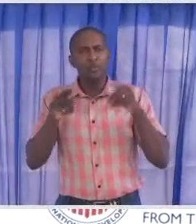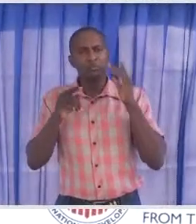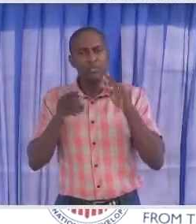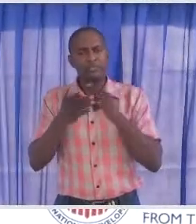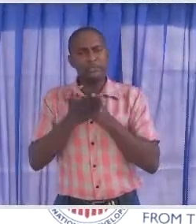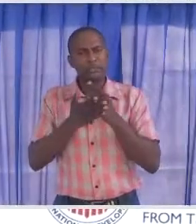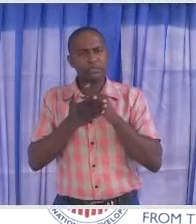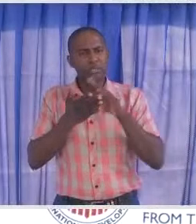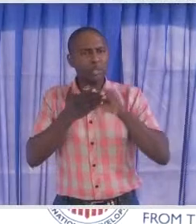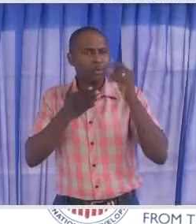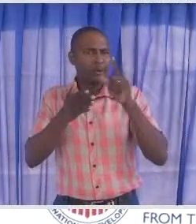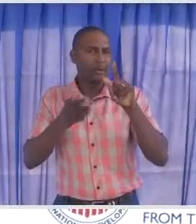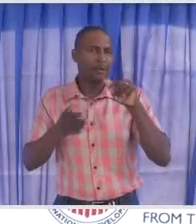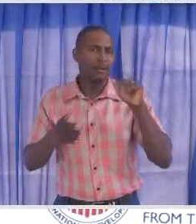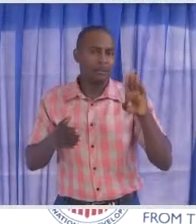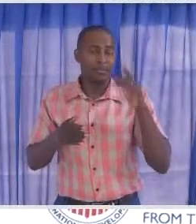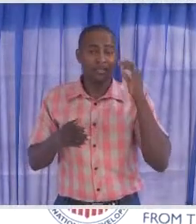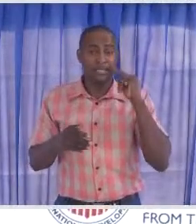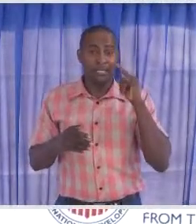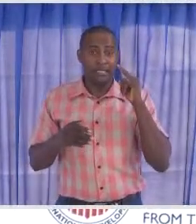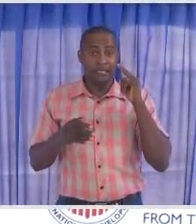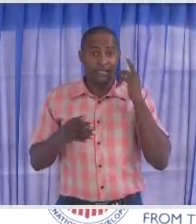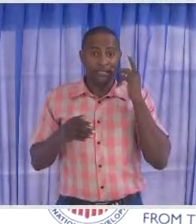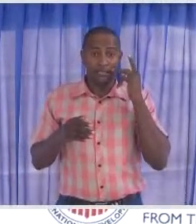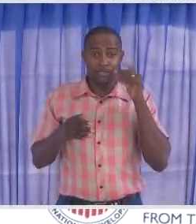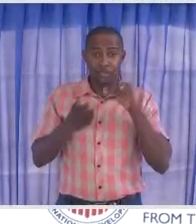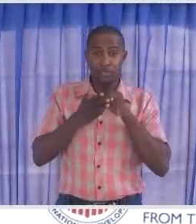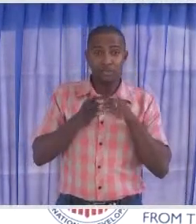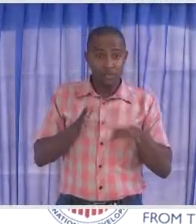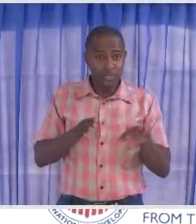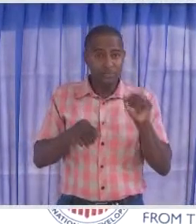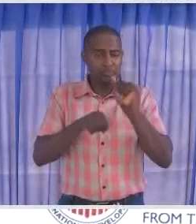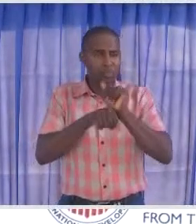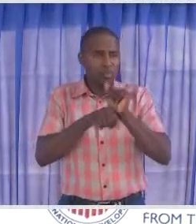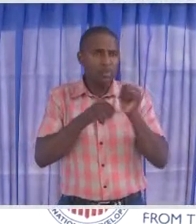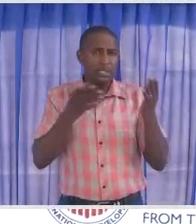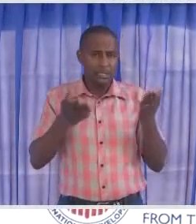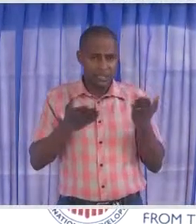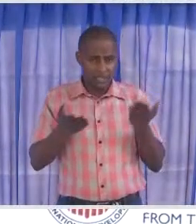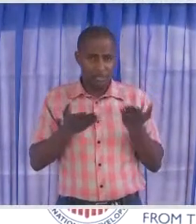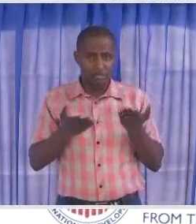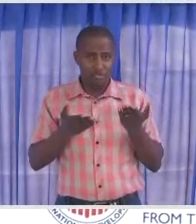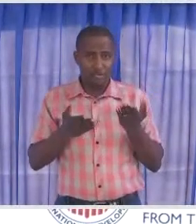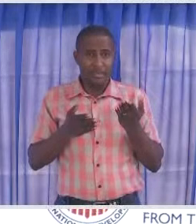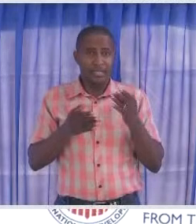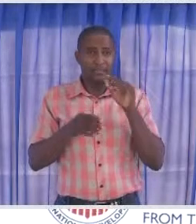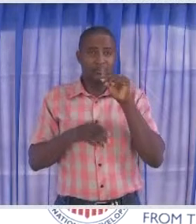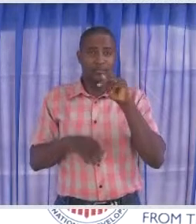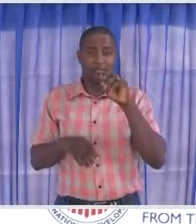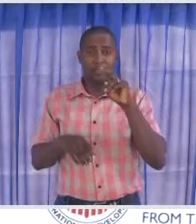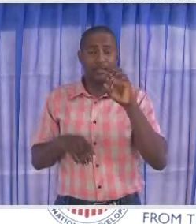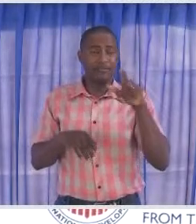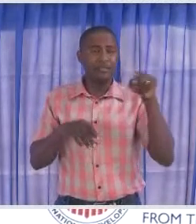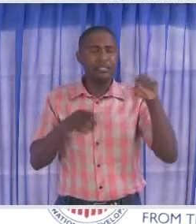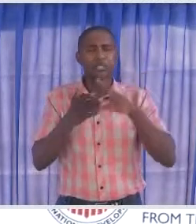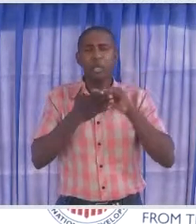doing an associate degree in agro-processing and business management here at Knockalva. This learning lab is one of the ways